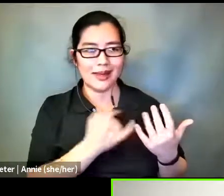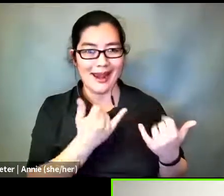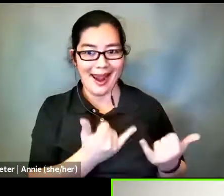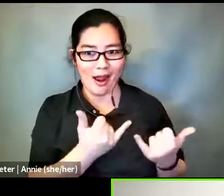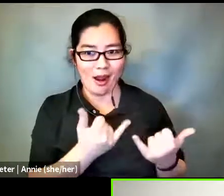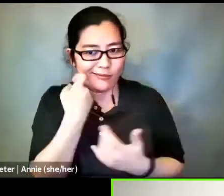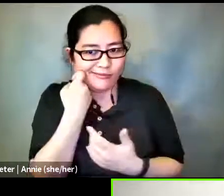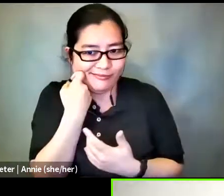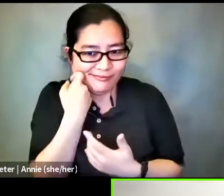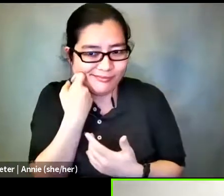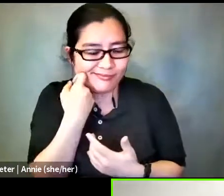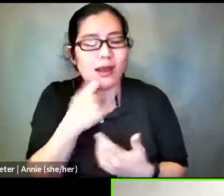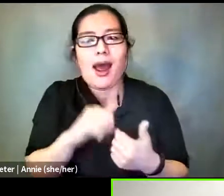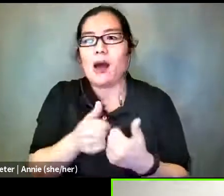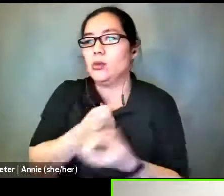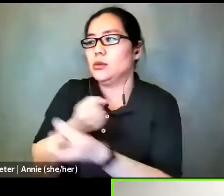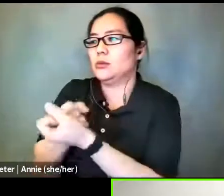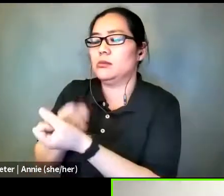right? And I think